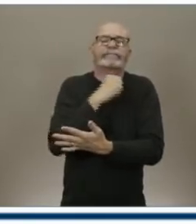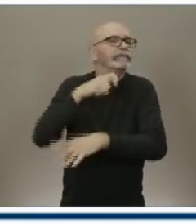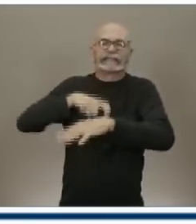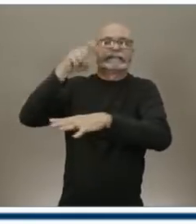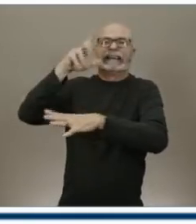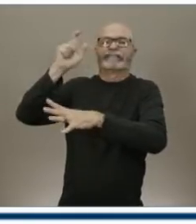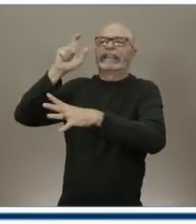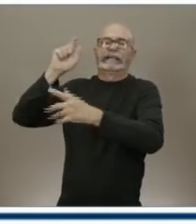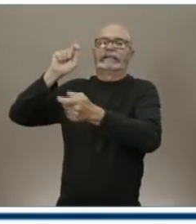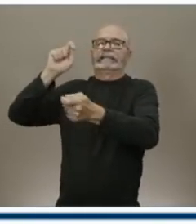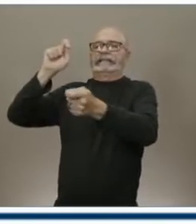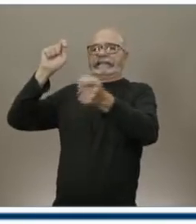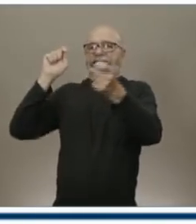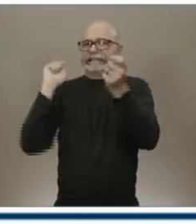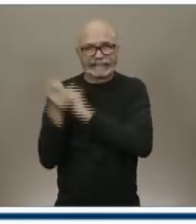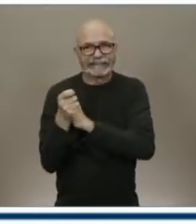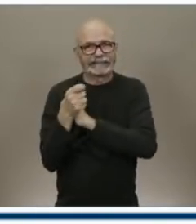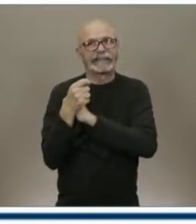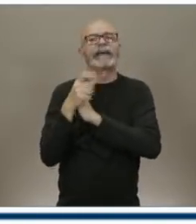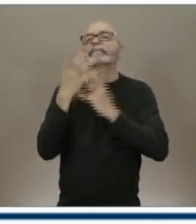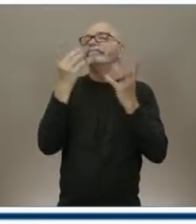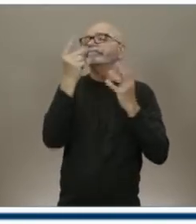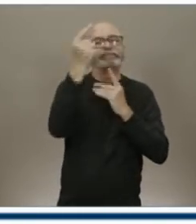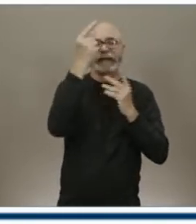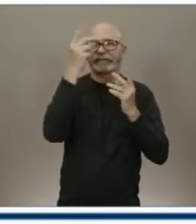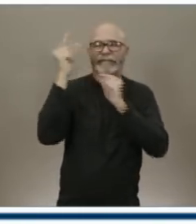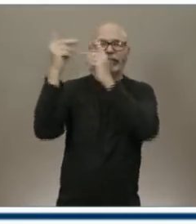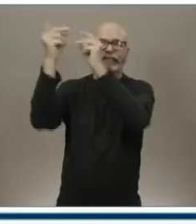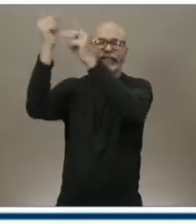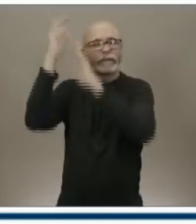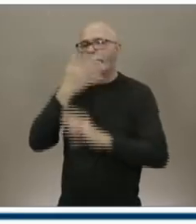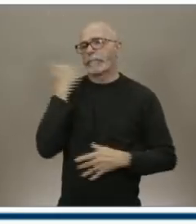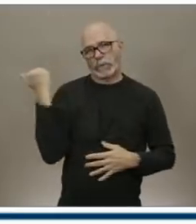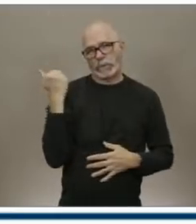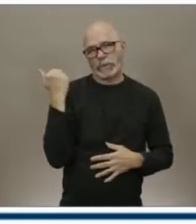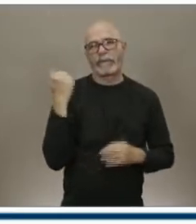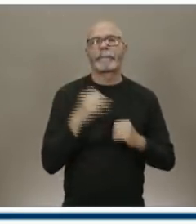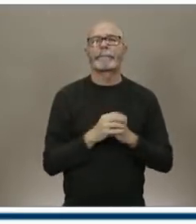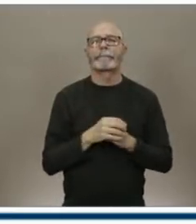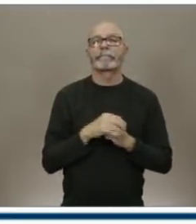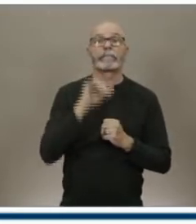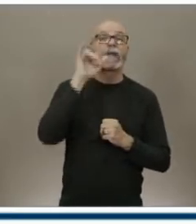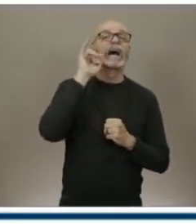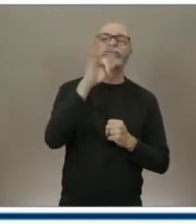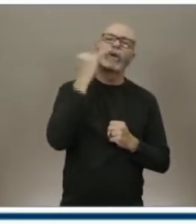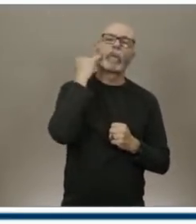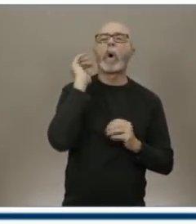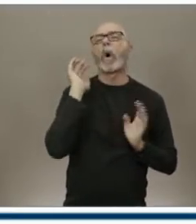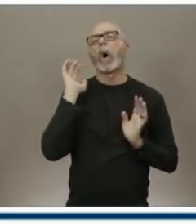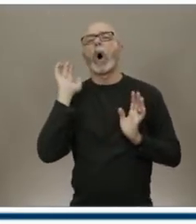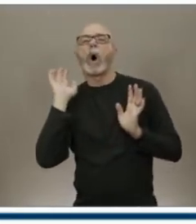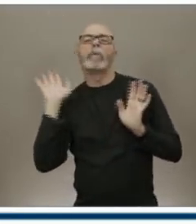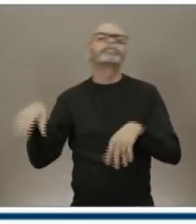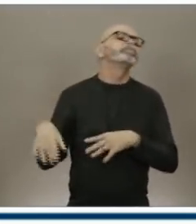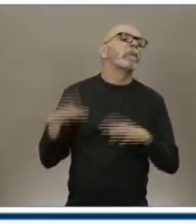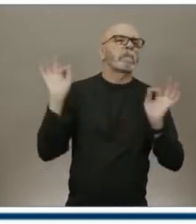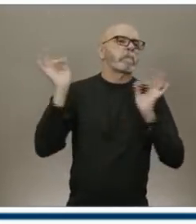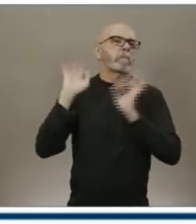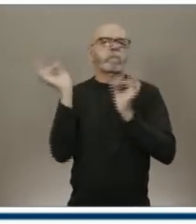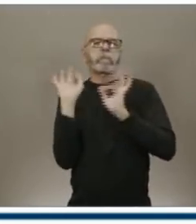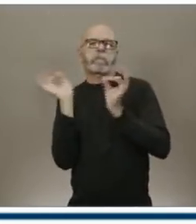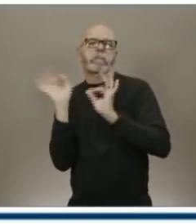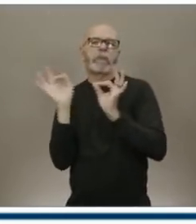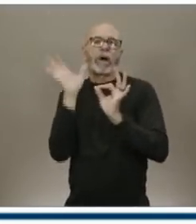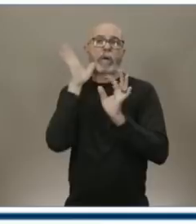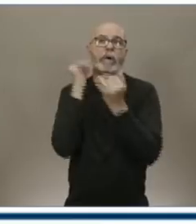back to something a little more normal, but moving too quickly away from these restrictions can do the opposite. It could put us right back to where we were a